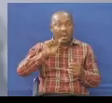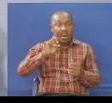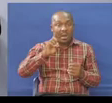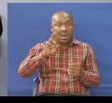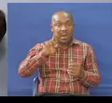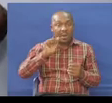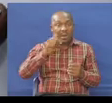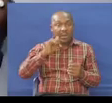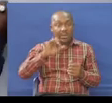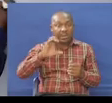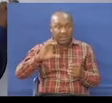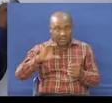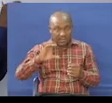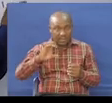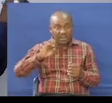equations.